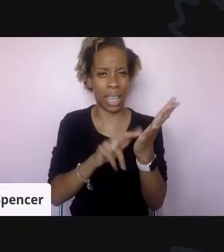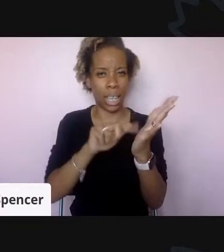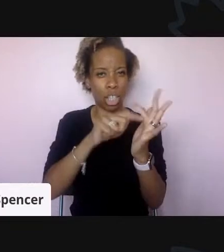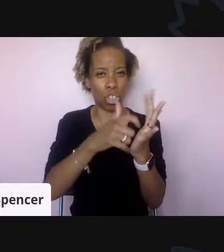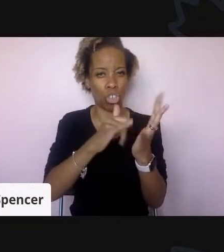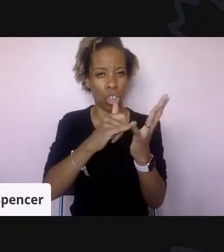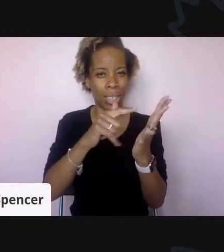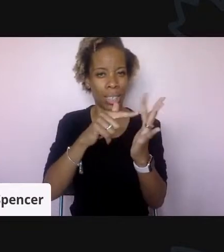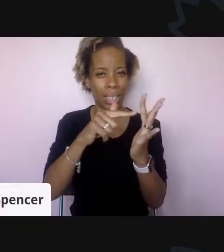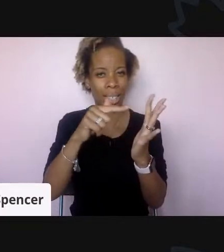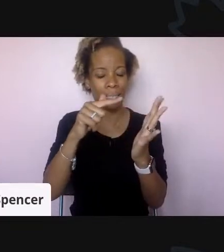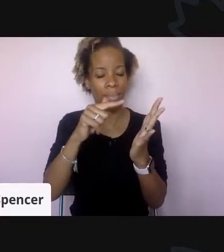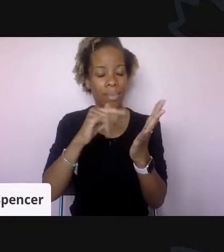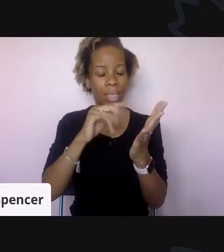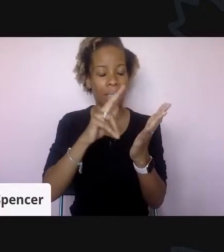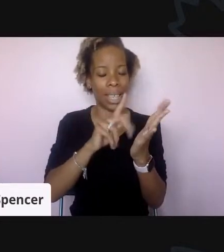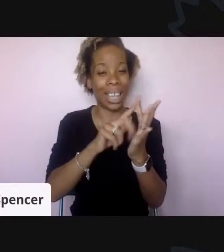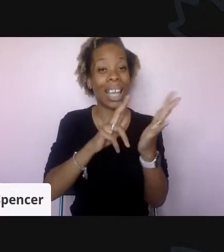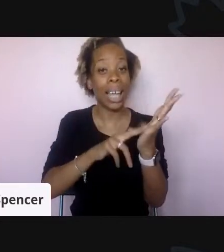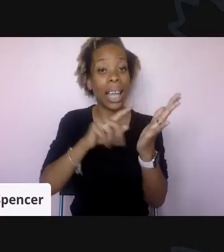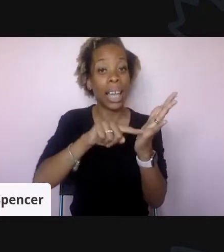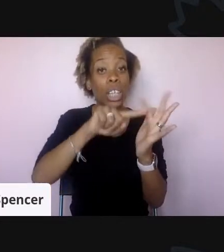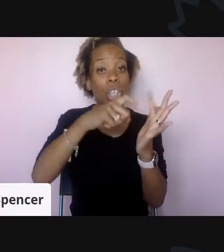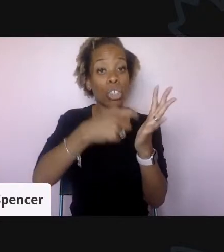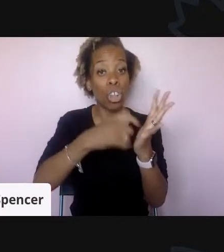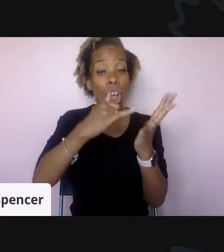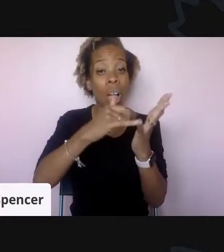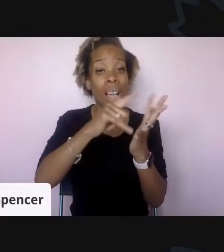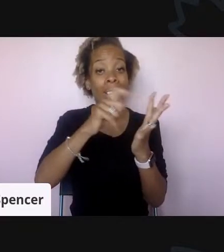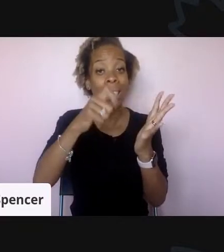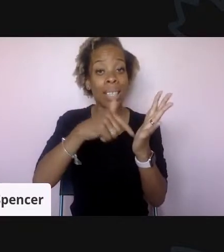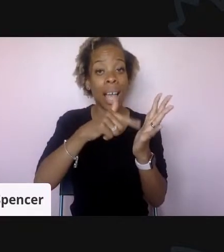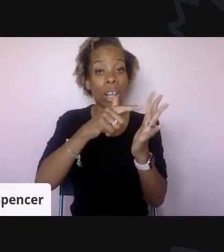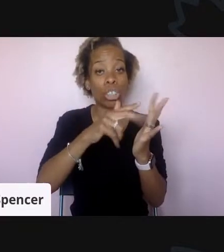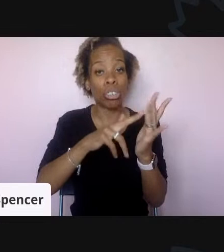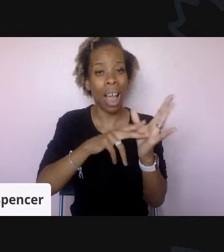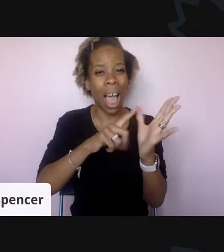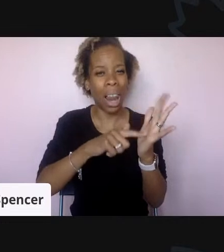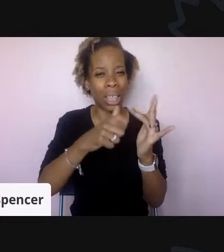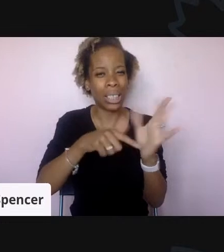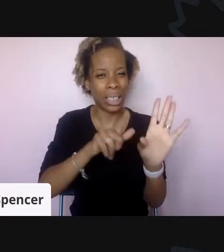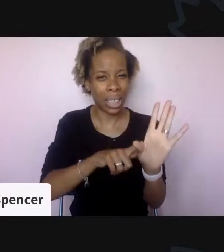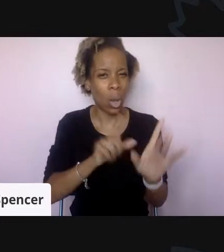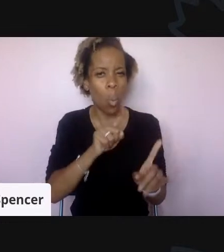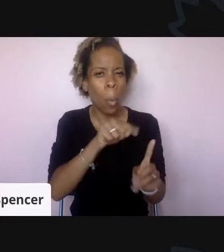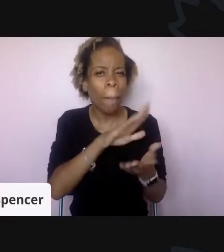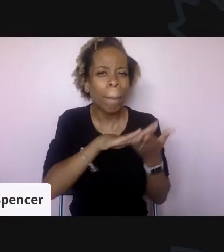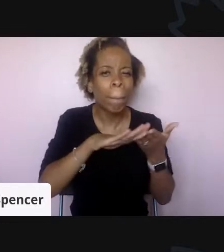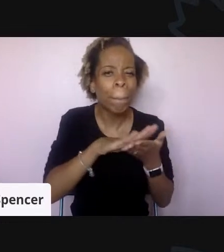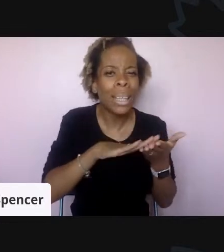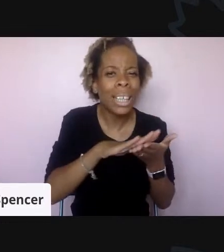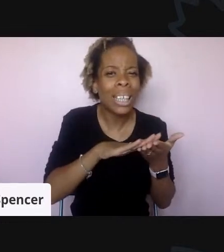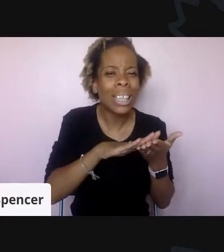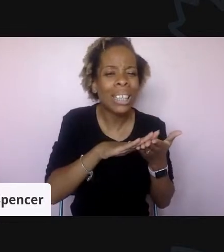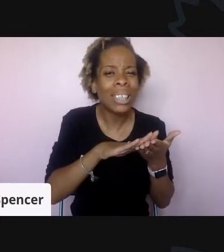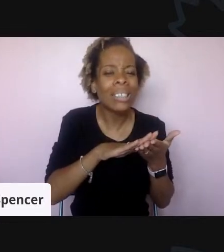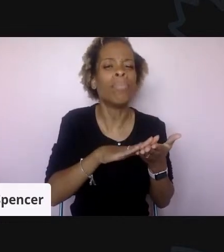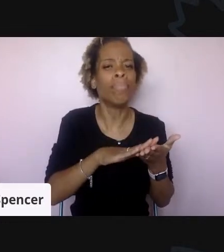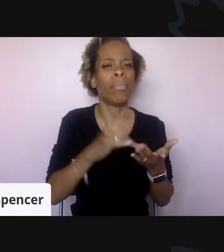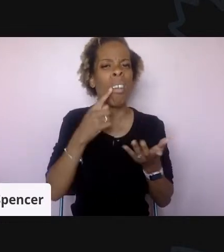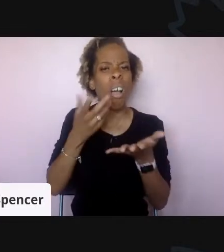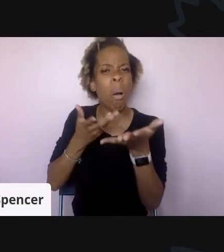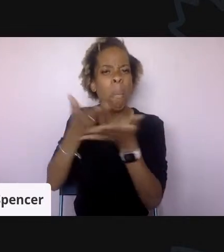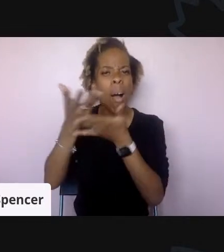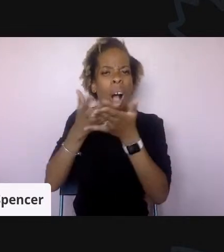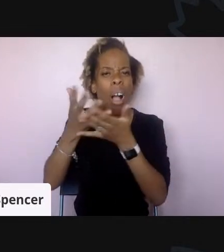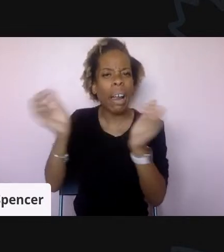about negotiating, bargaining and negotiating, we need to think about it through an equality lens. And as